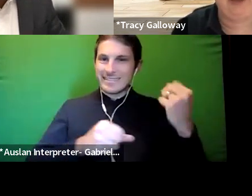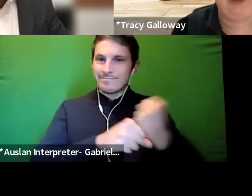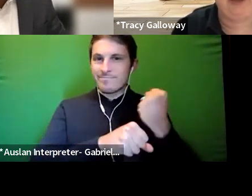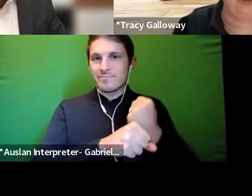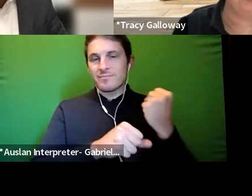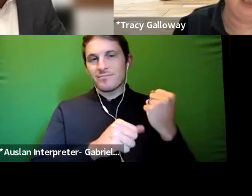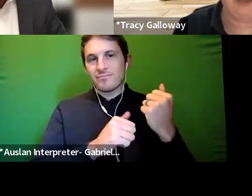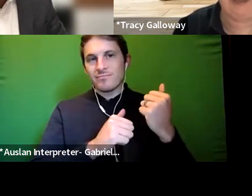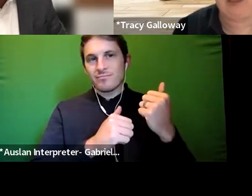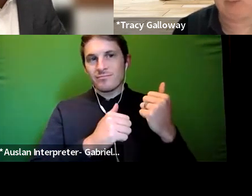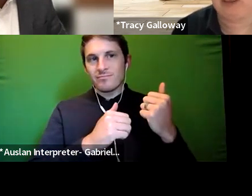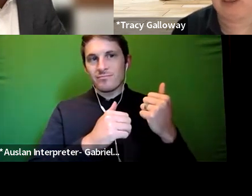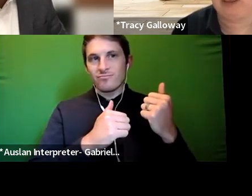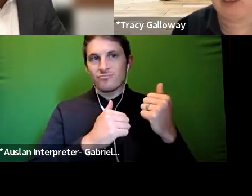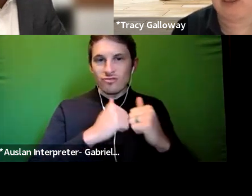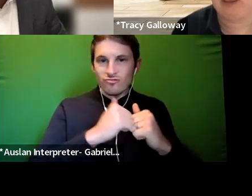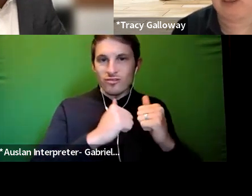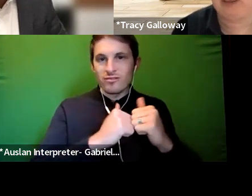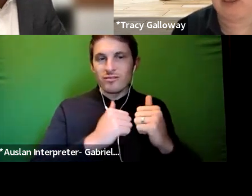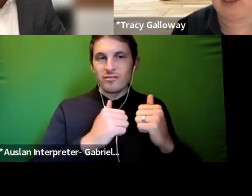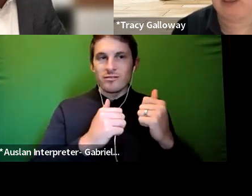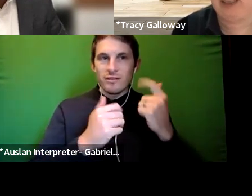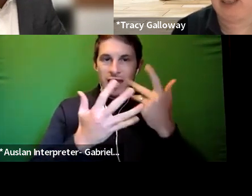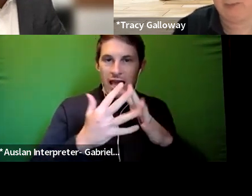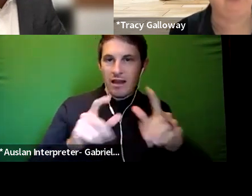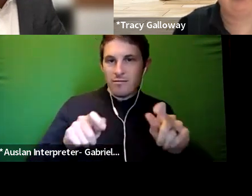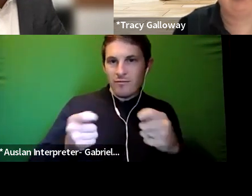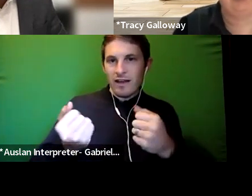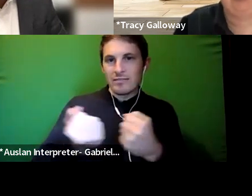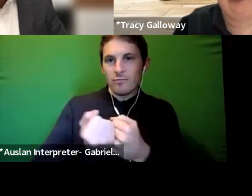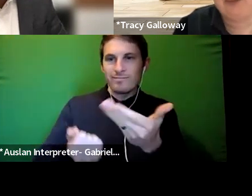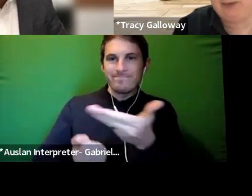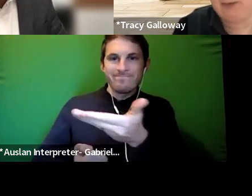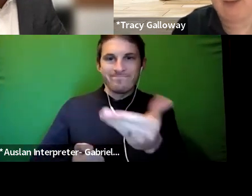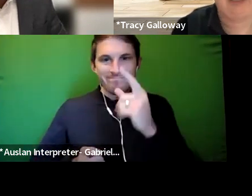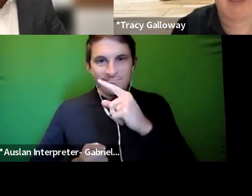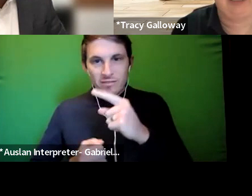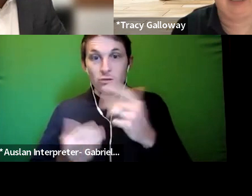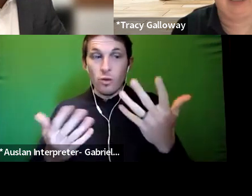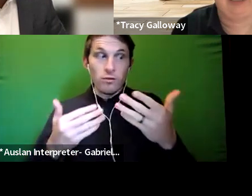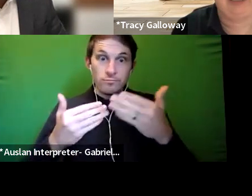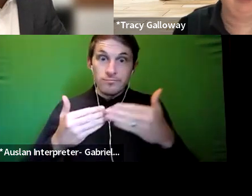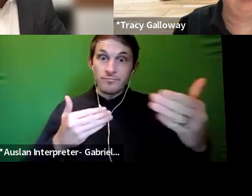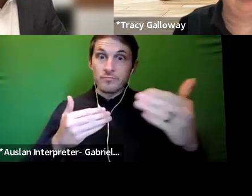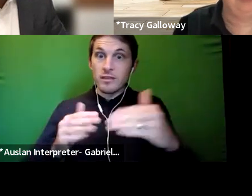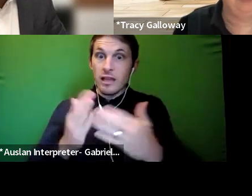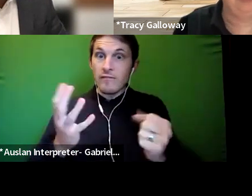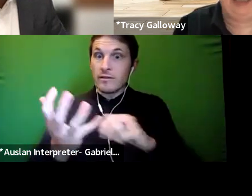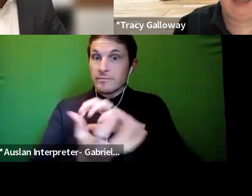there for them too. So when we're looking at hybrid learning and how it continues, I think we really have to